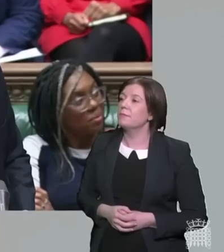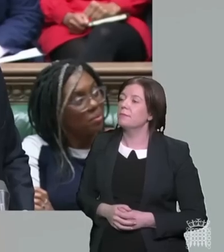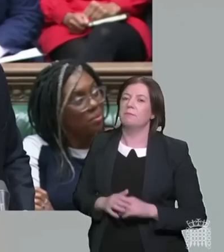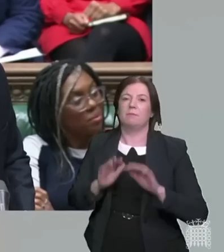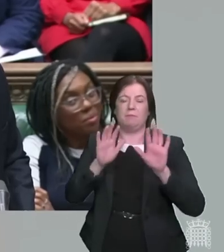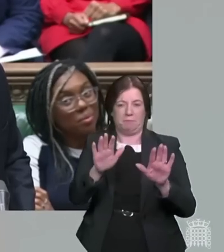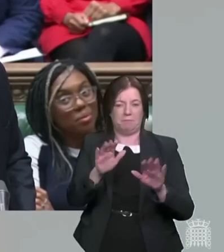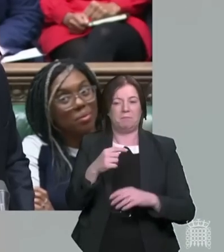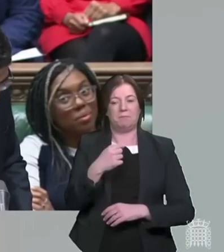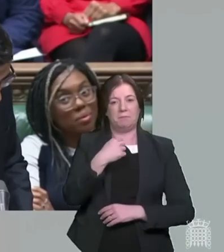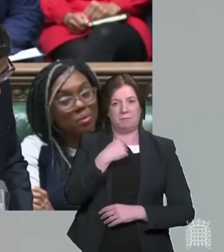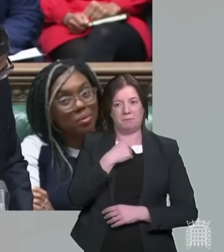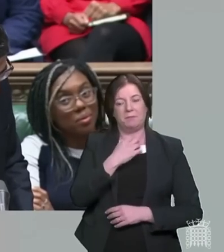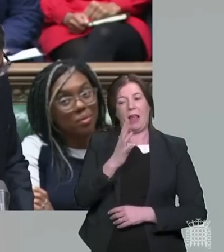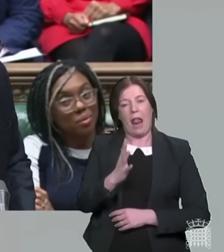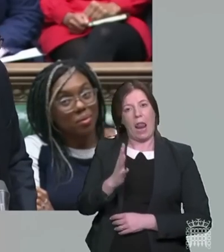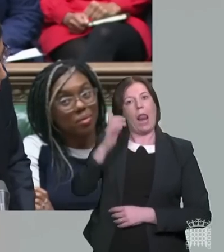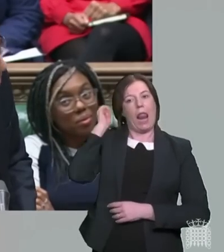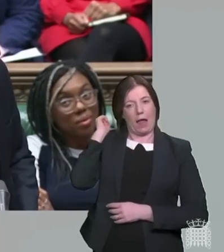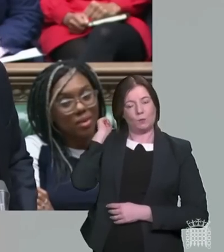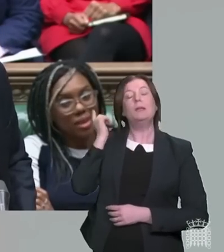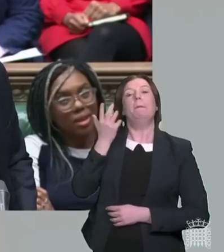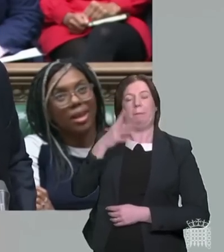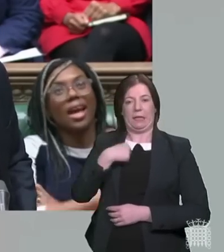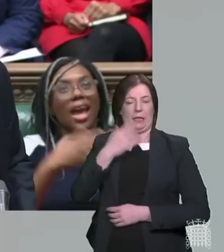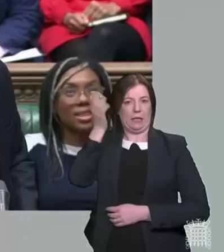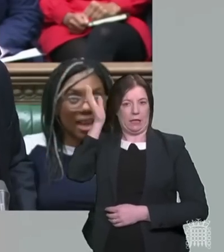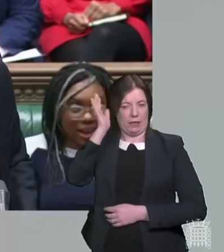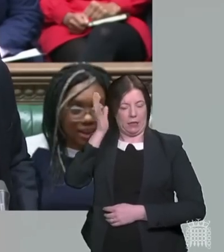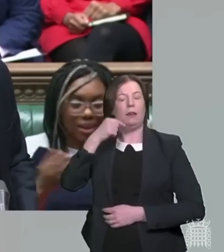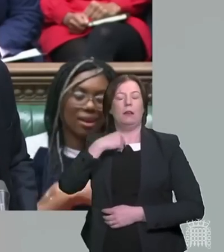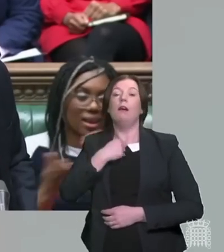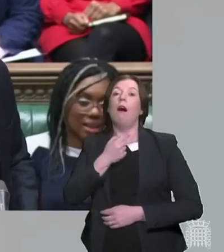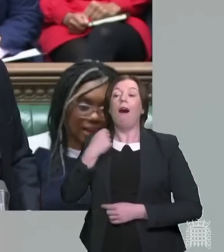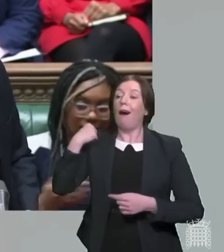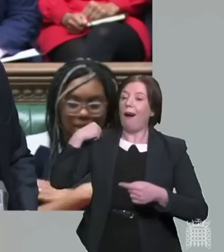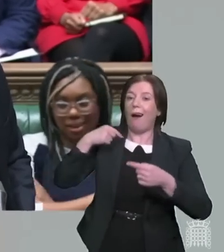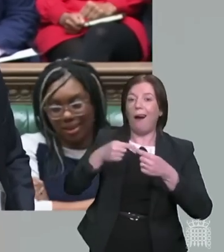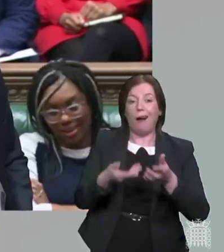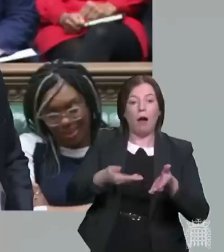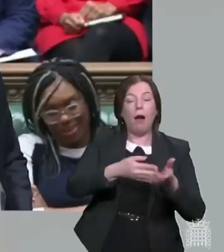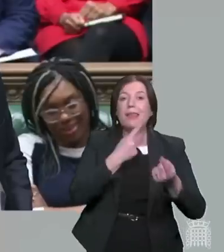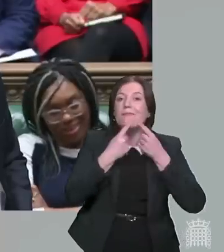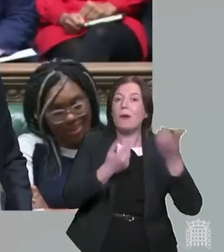Since I commented on this matter last week, more information, including a statement